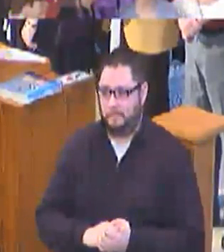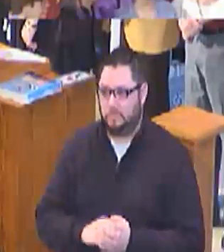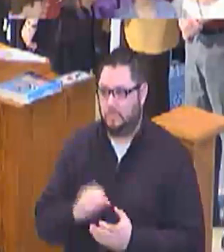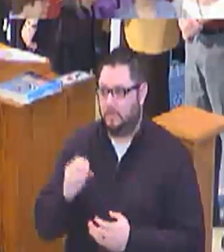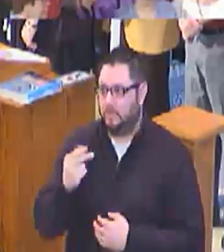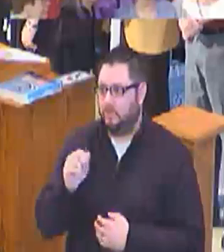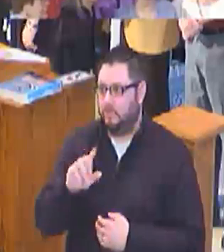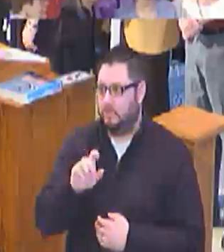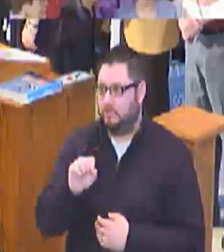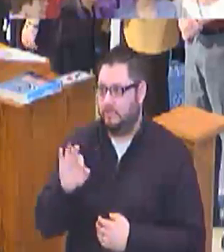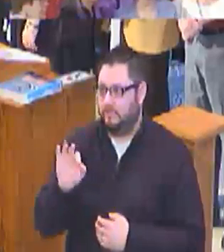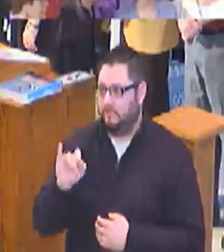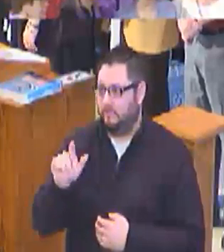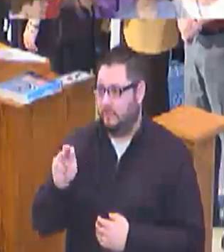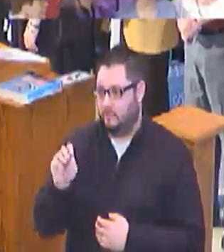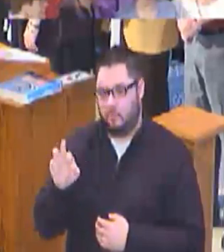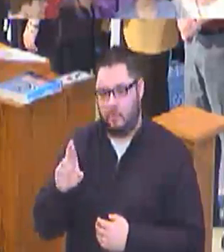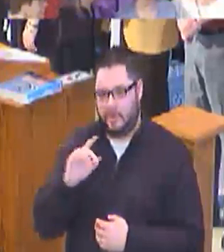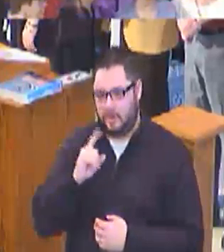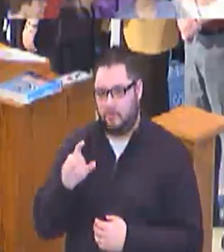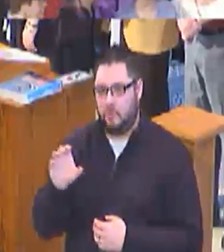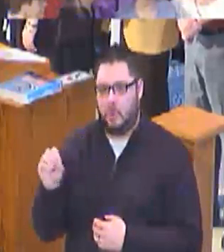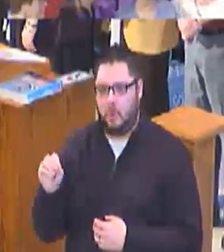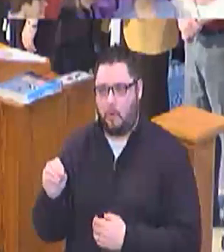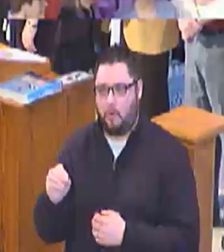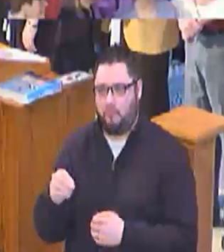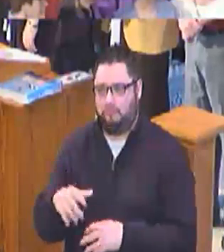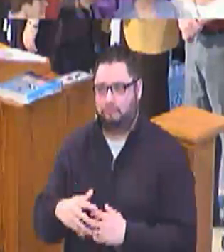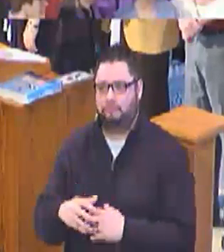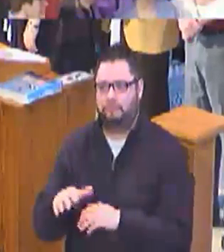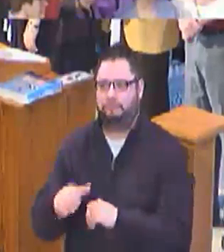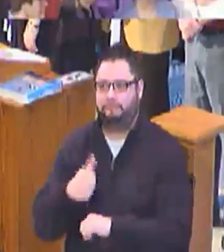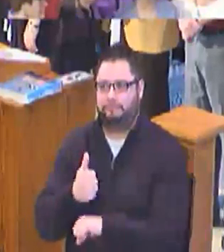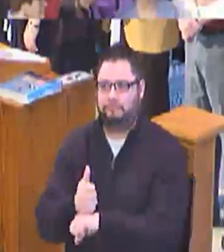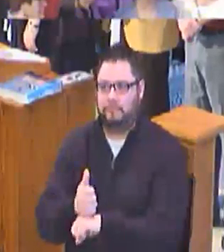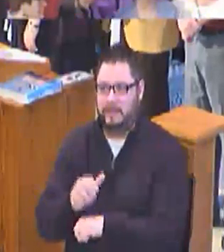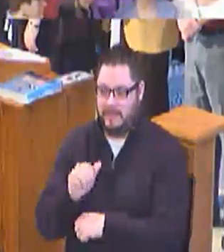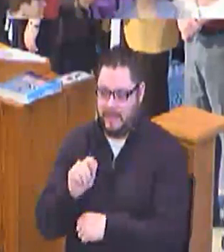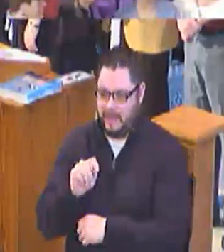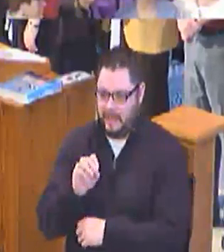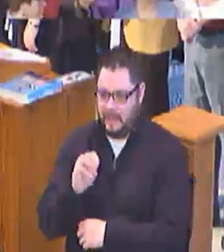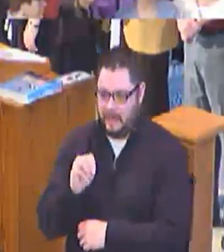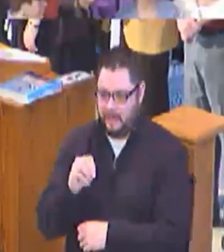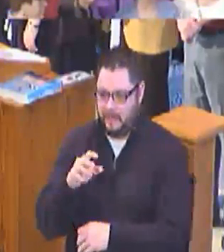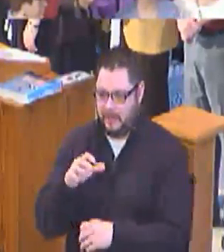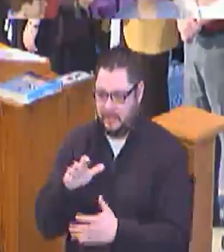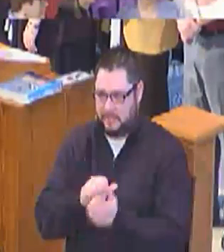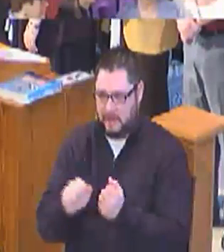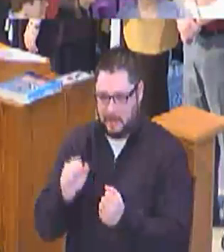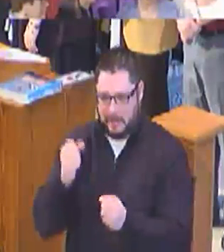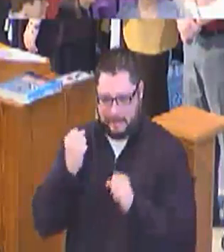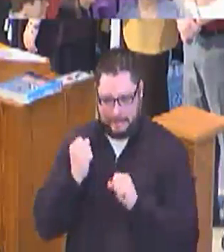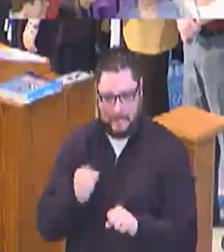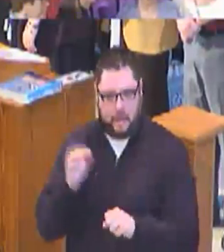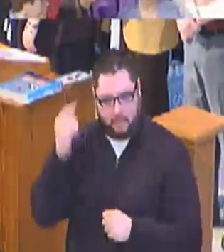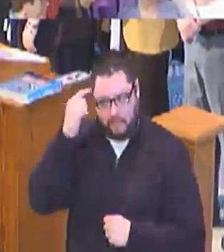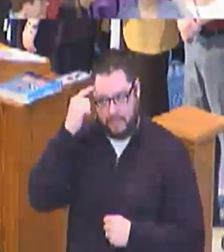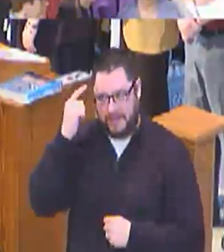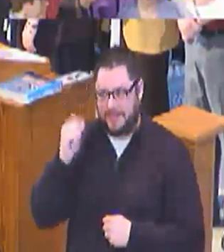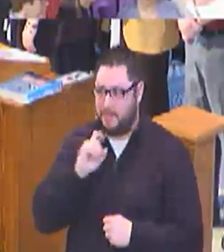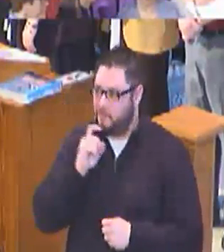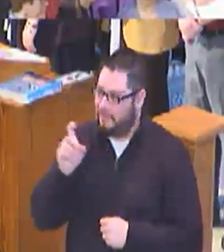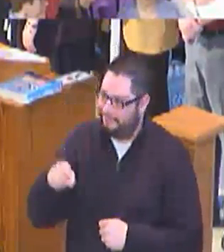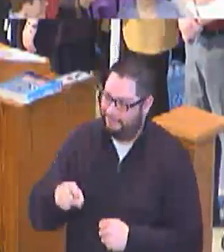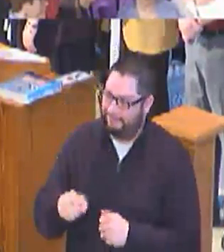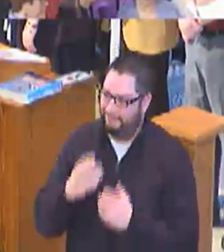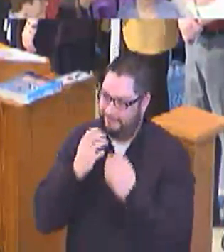Charles Fillmore, co-founder of Unity, states in his book, Adam Smashing Power of Mind, that there is a great need of